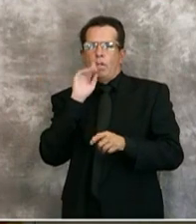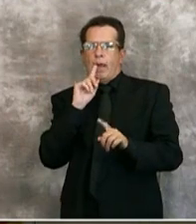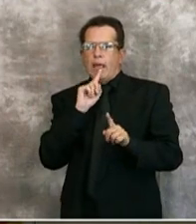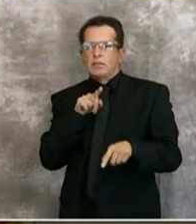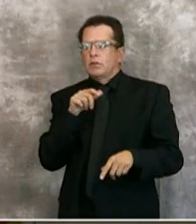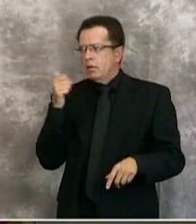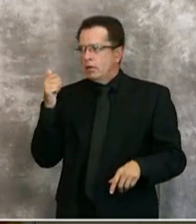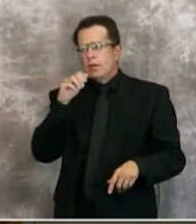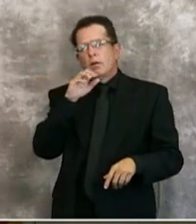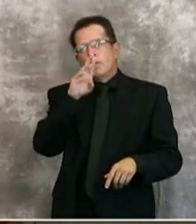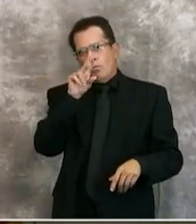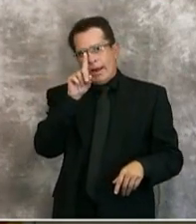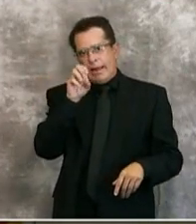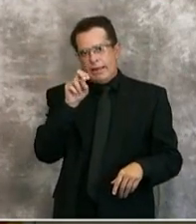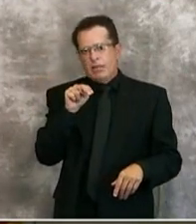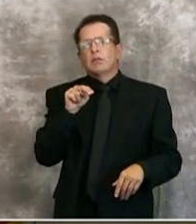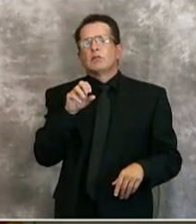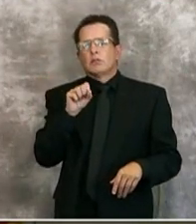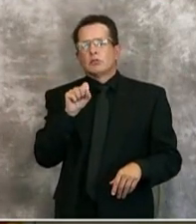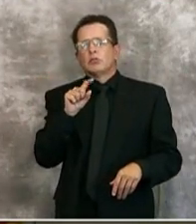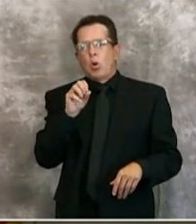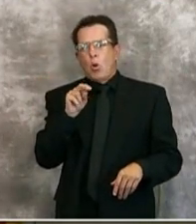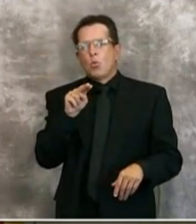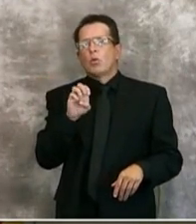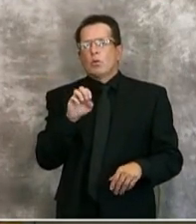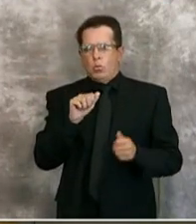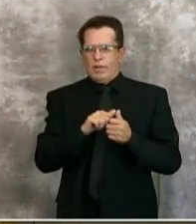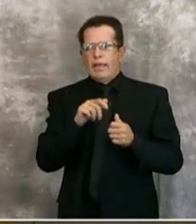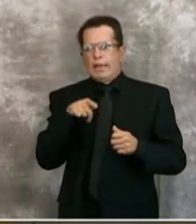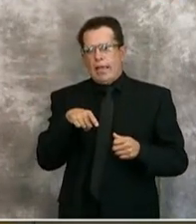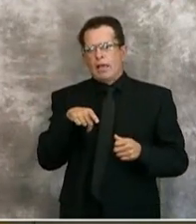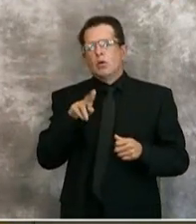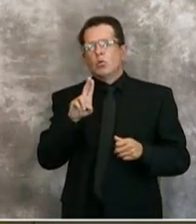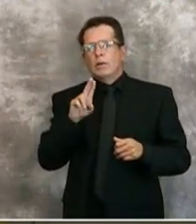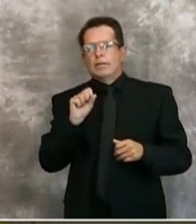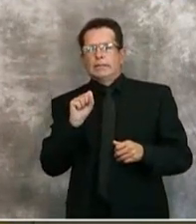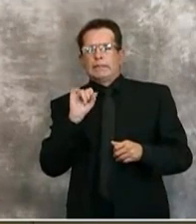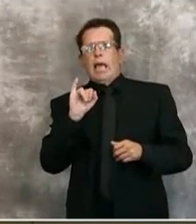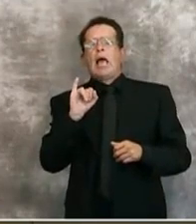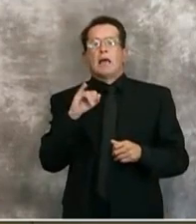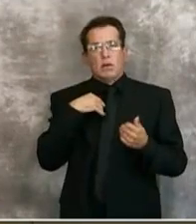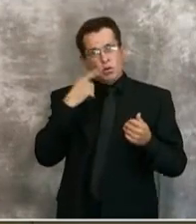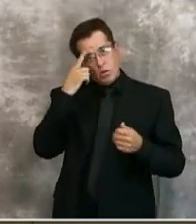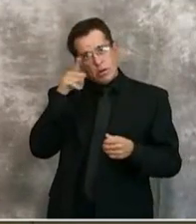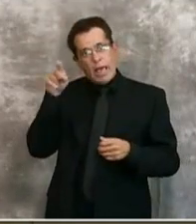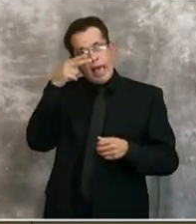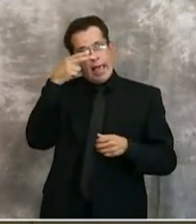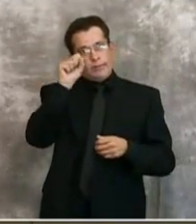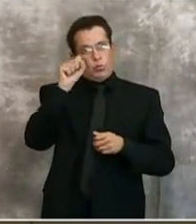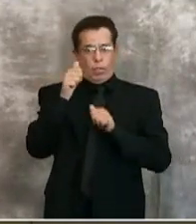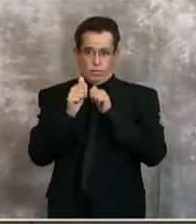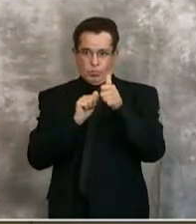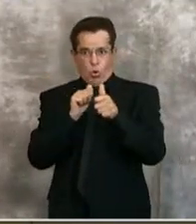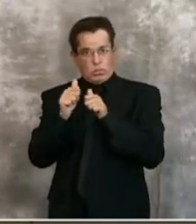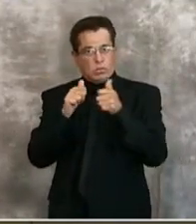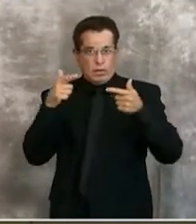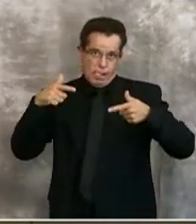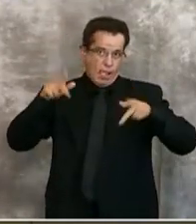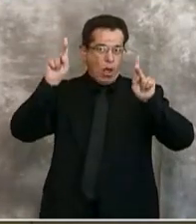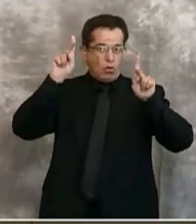from Brandon Stone with KUSI. What is the current status with youth sports competition? Will high school sports be allowed in the